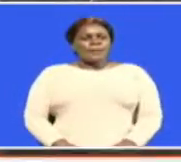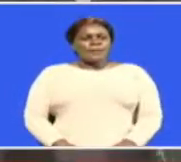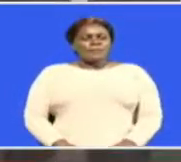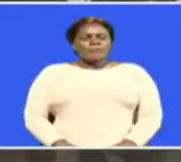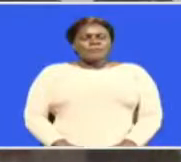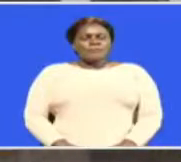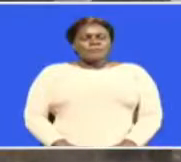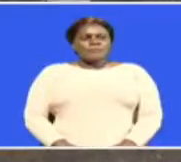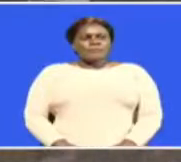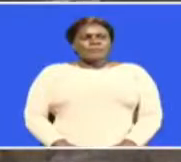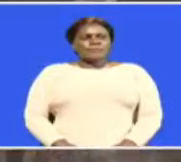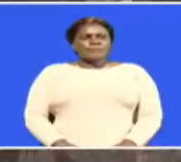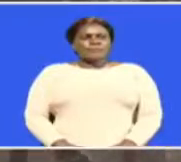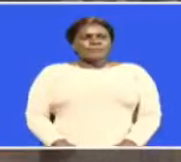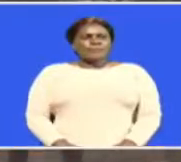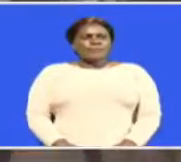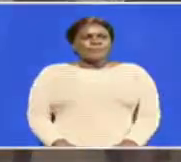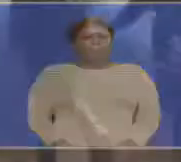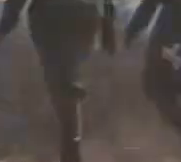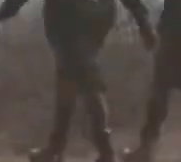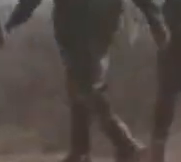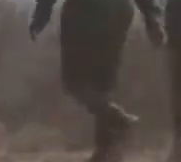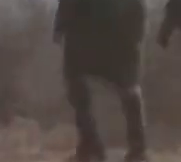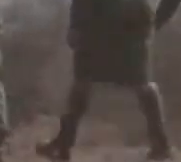Trix Ingado, KTN News.